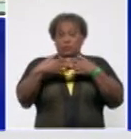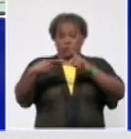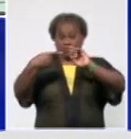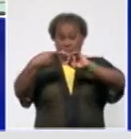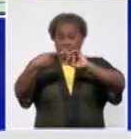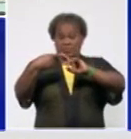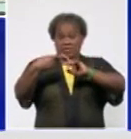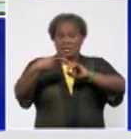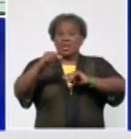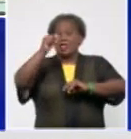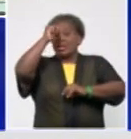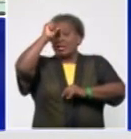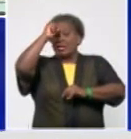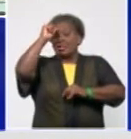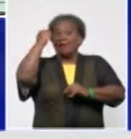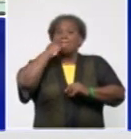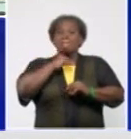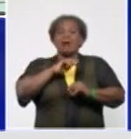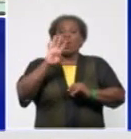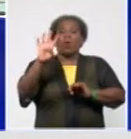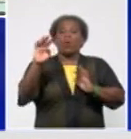4,162,000, and Russia with